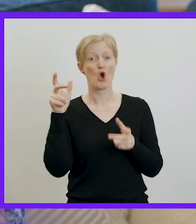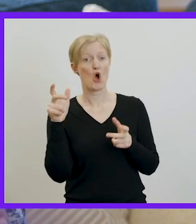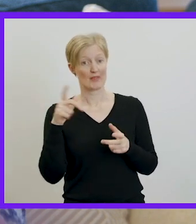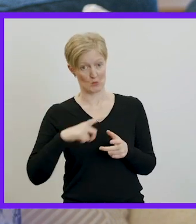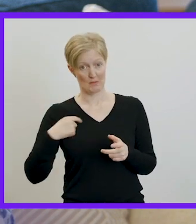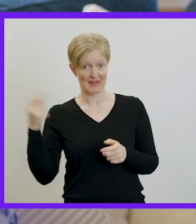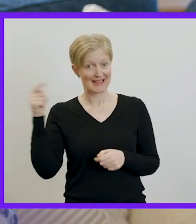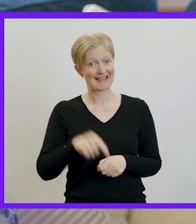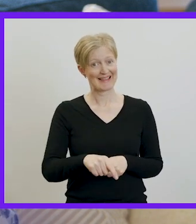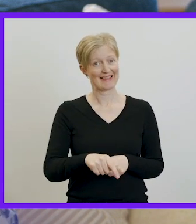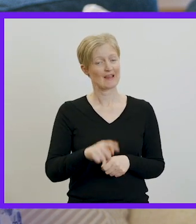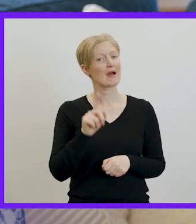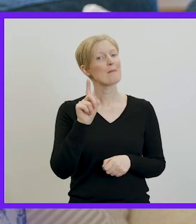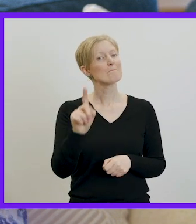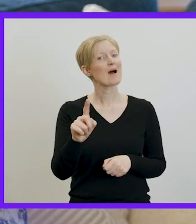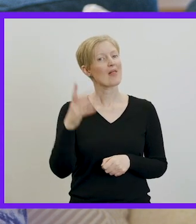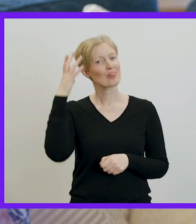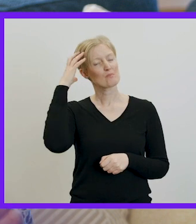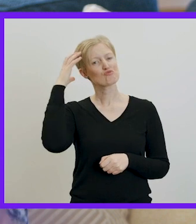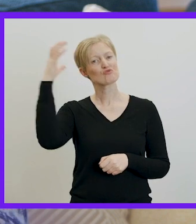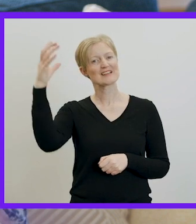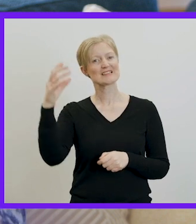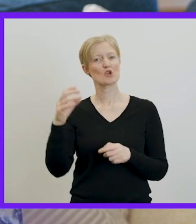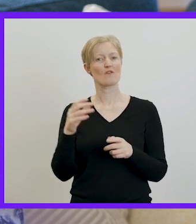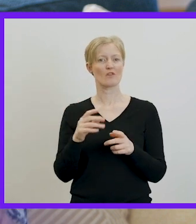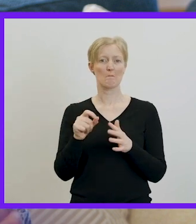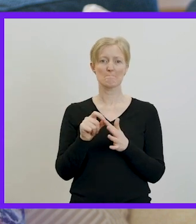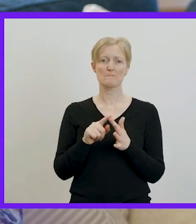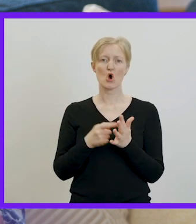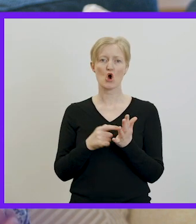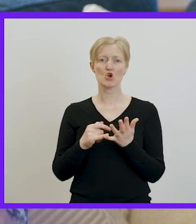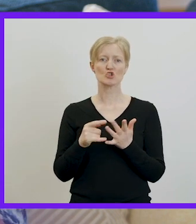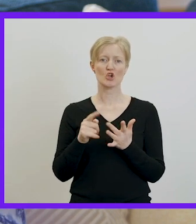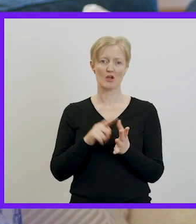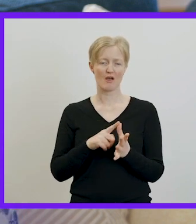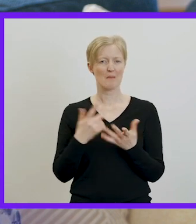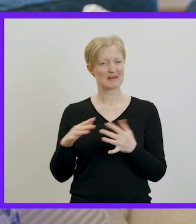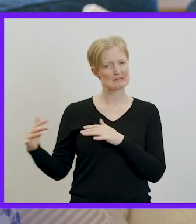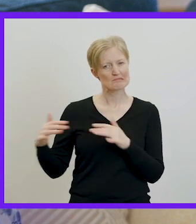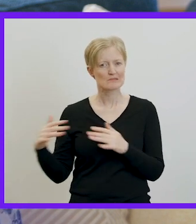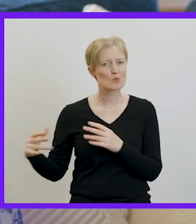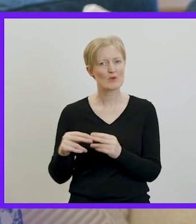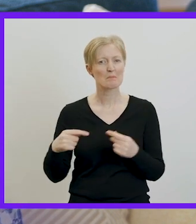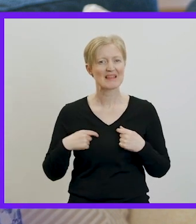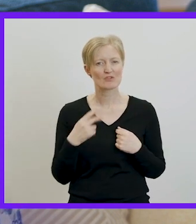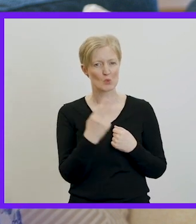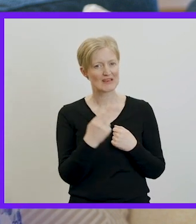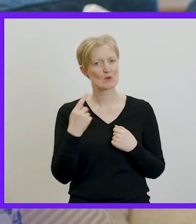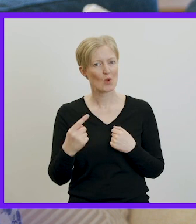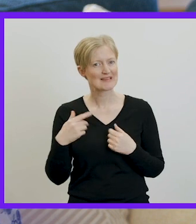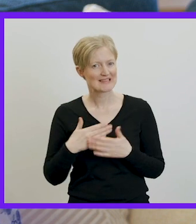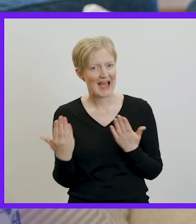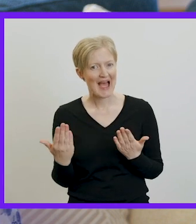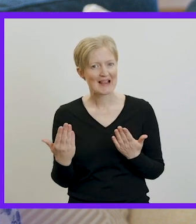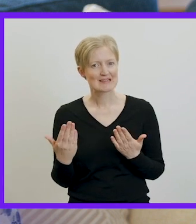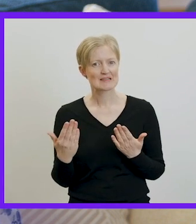and I've come in response to them. But the prince of the Persian kingdom resisted me 21 days. Then Michael,